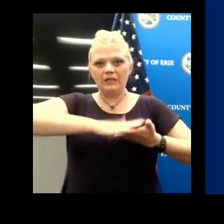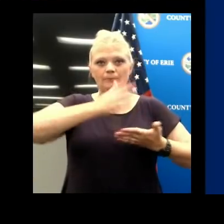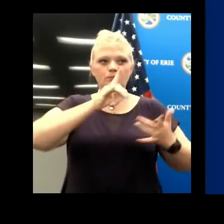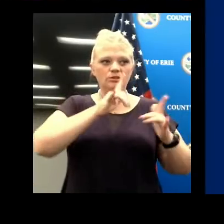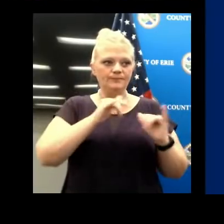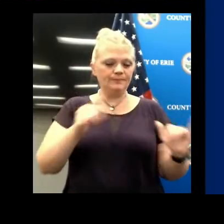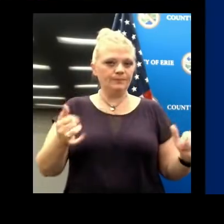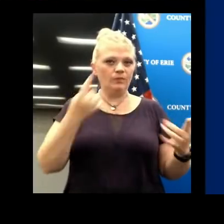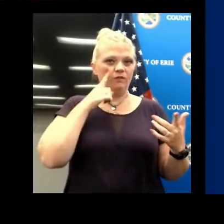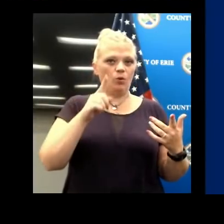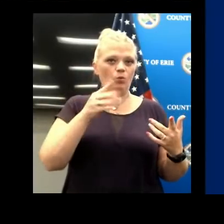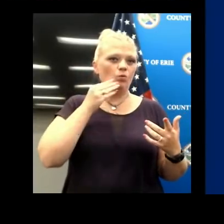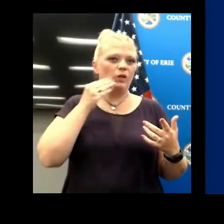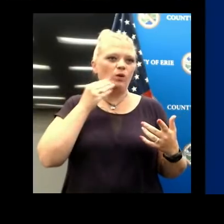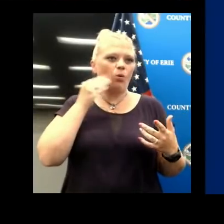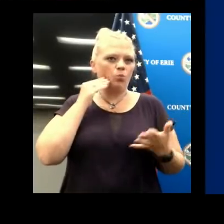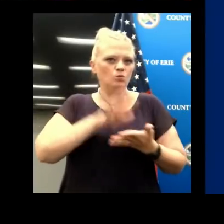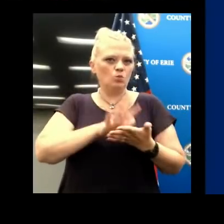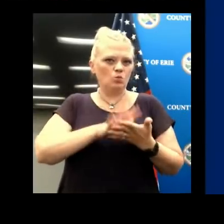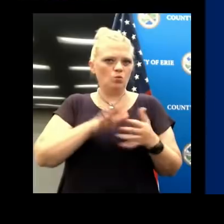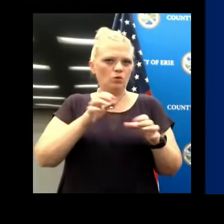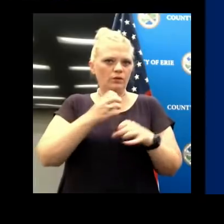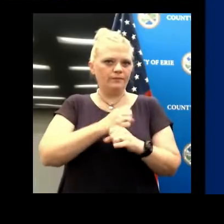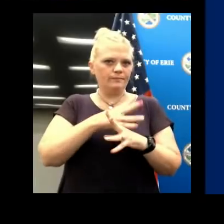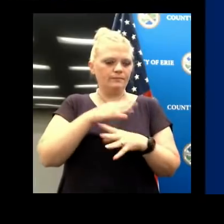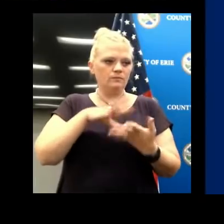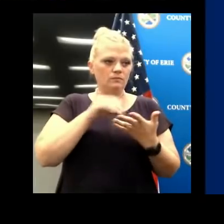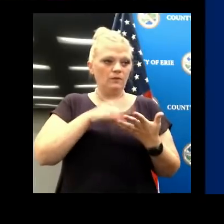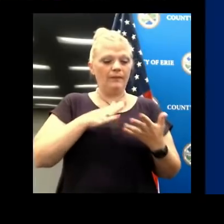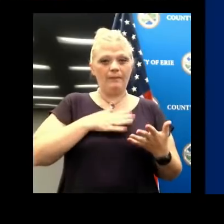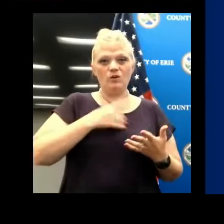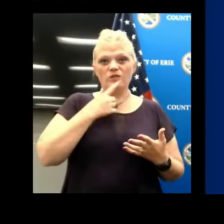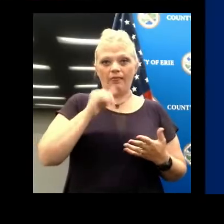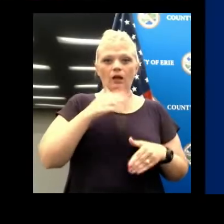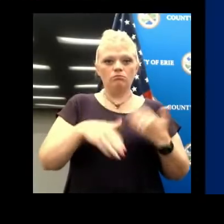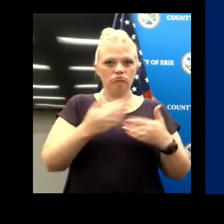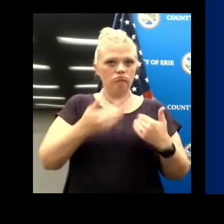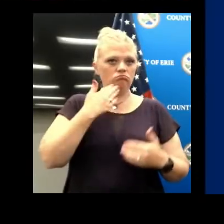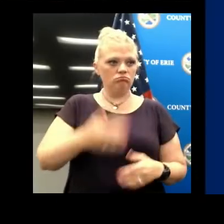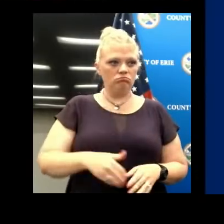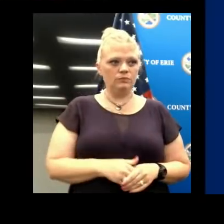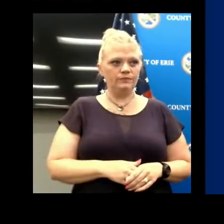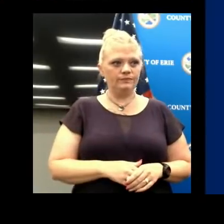like that for virtual learning. And I'm glad to say that that's moving along well.